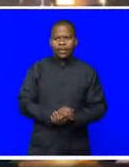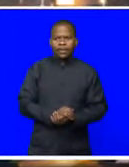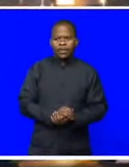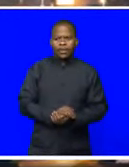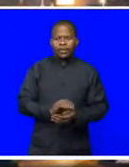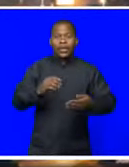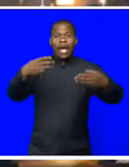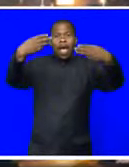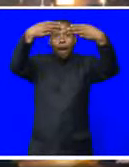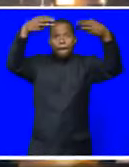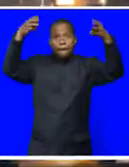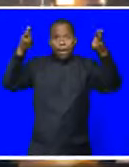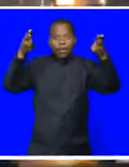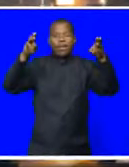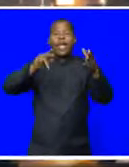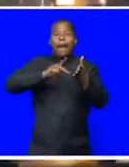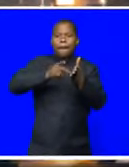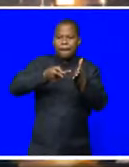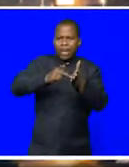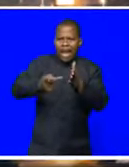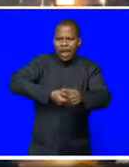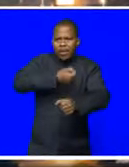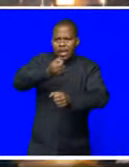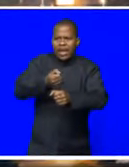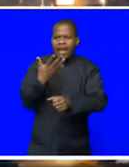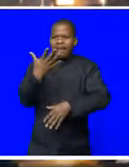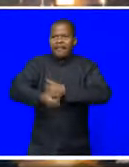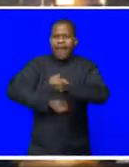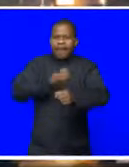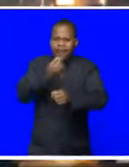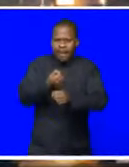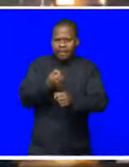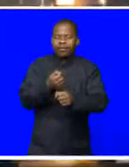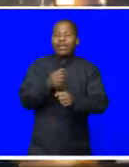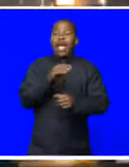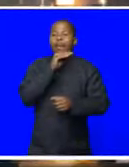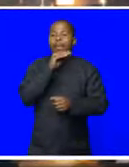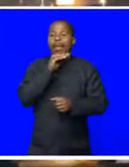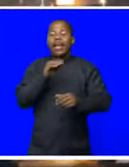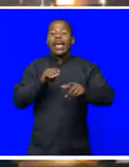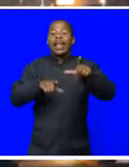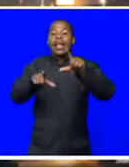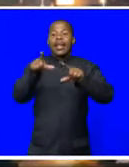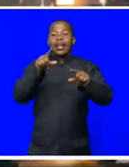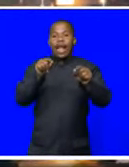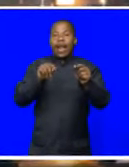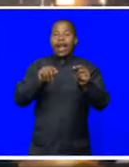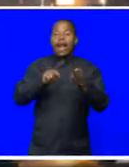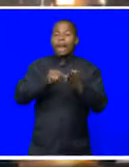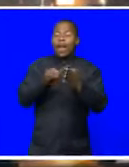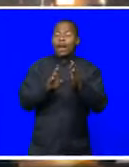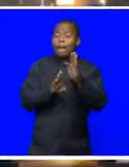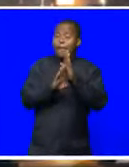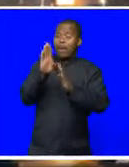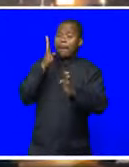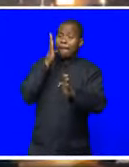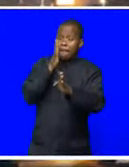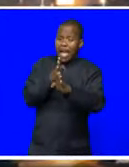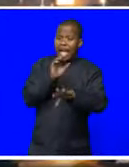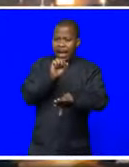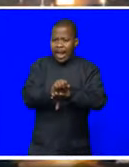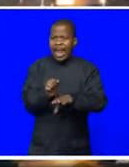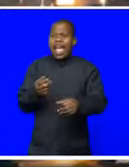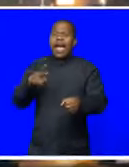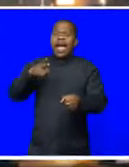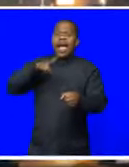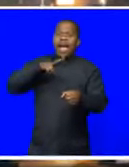The Parliament of Eswatini strategic plan and website is not only aligned with the national strategy, but it also provides crucial content that will